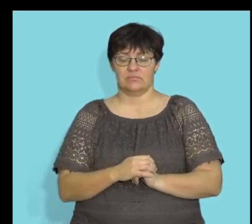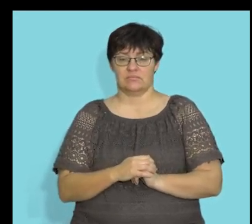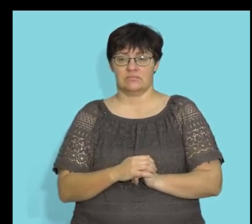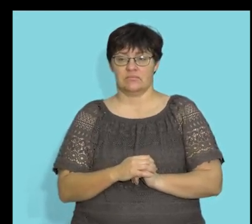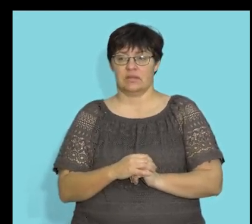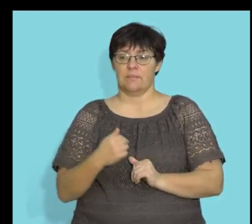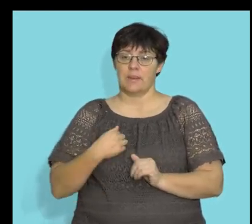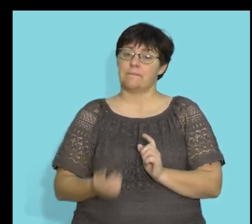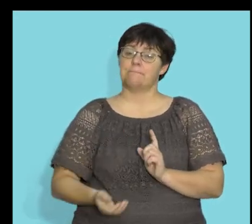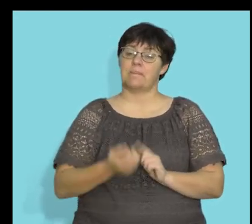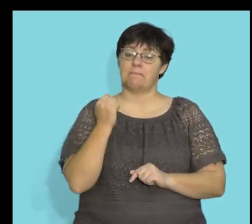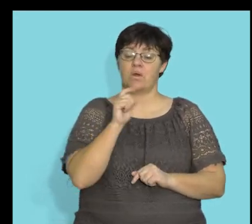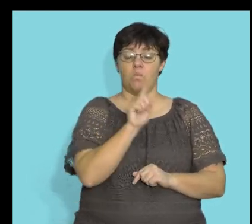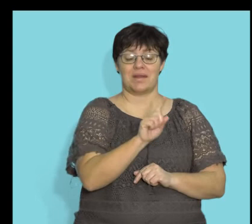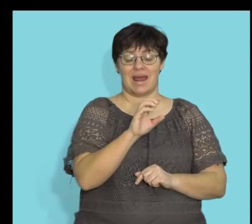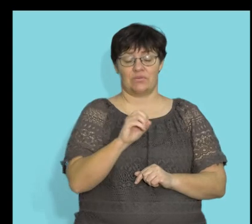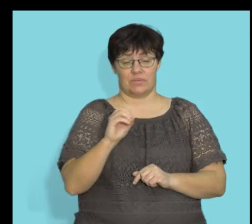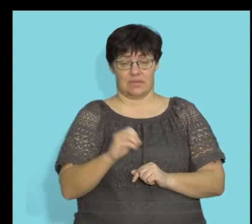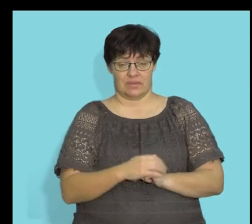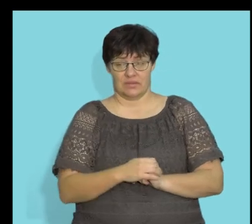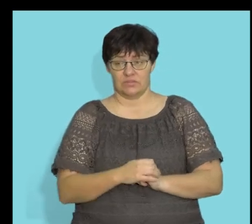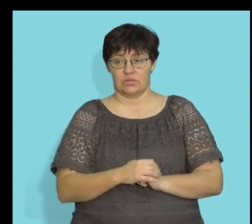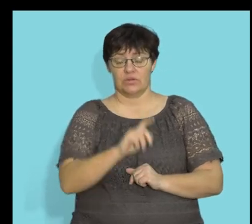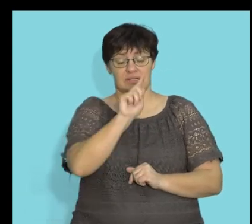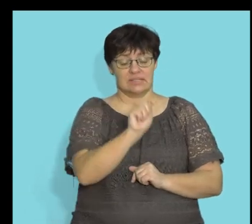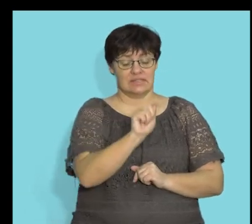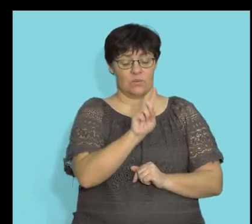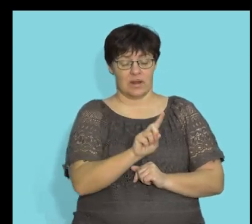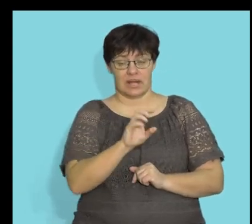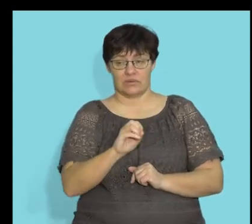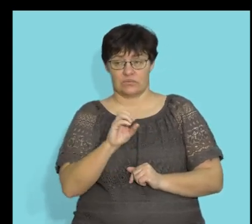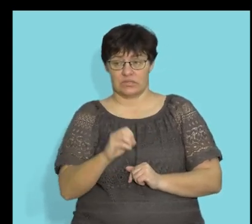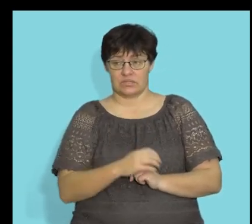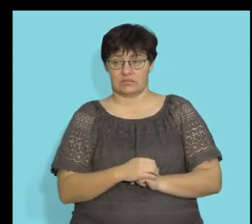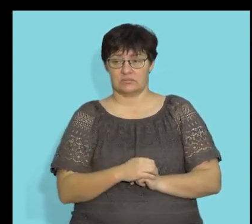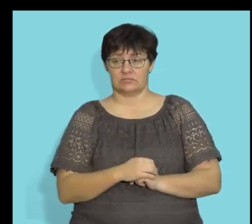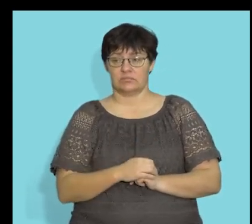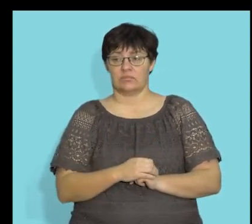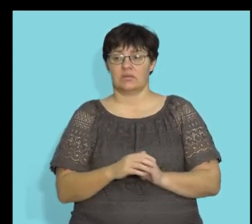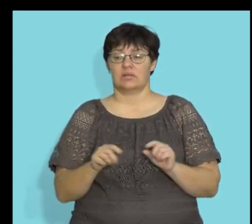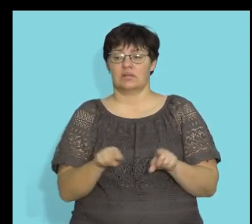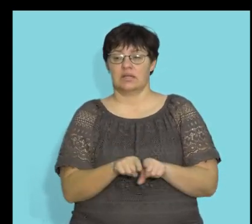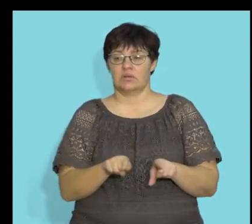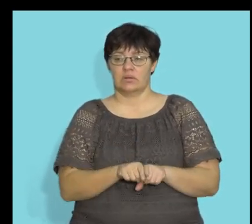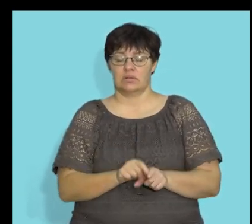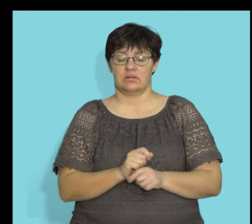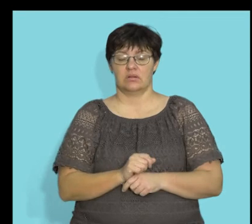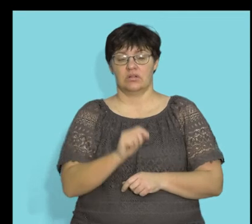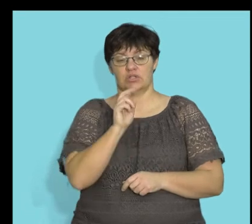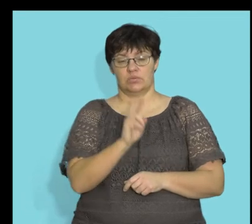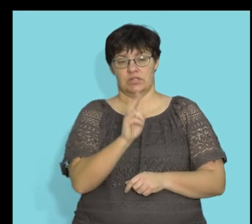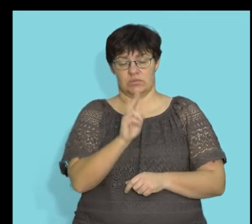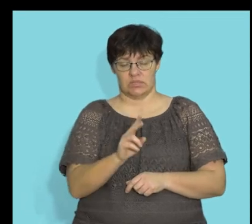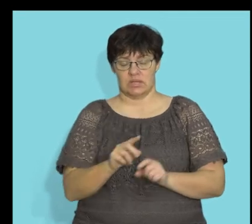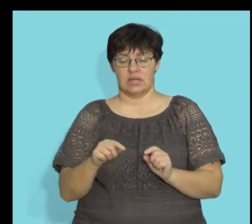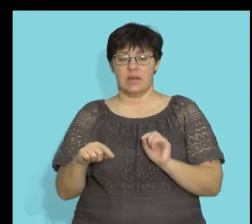I am going to find the 100th term. So the 100th term means that I need to